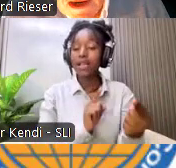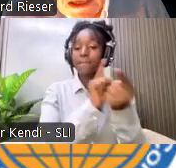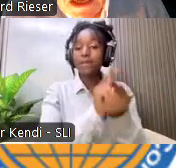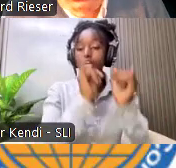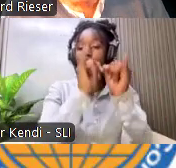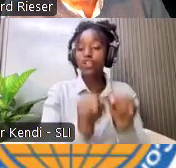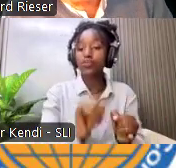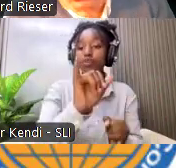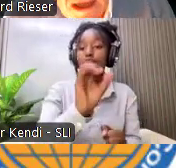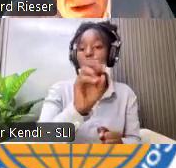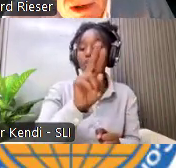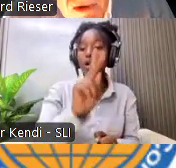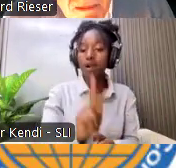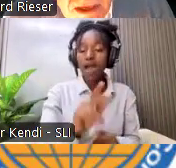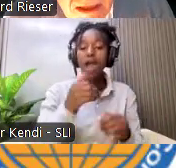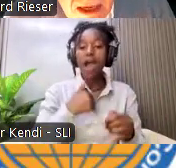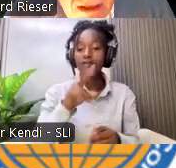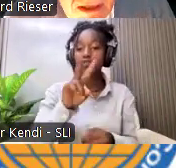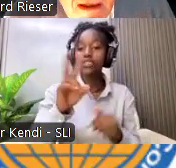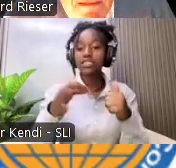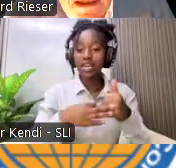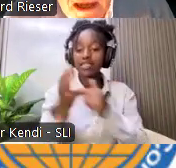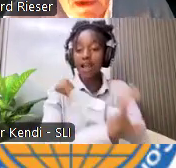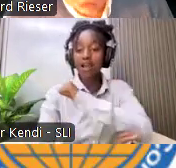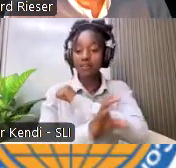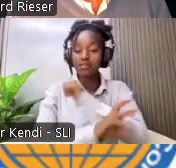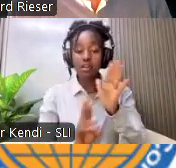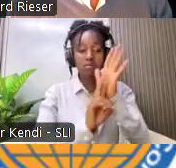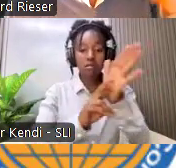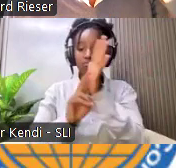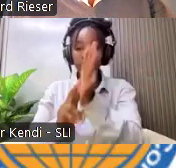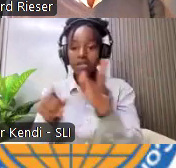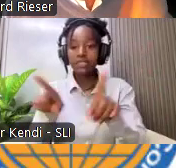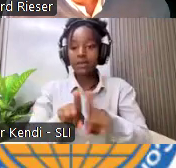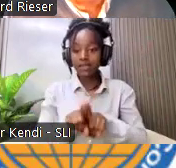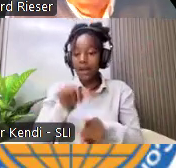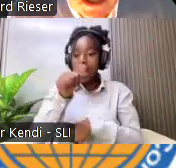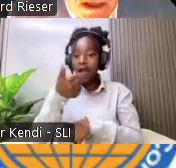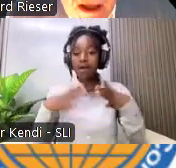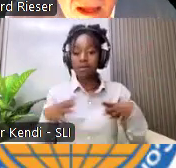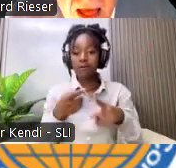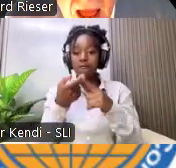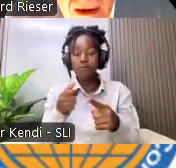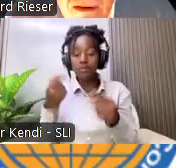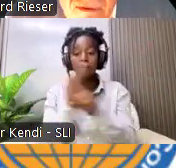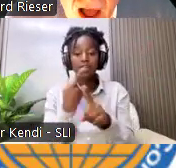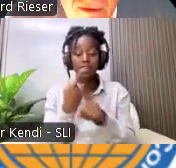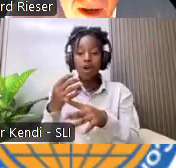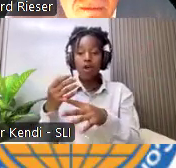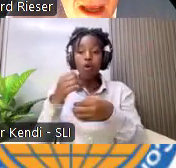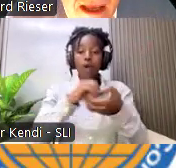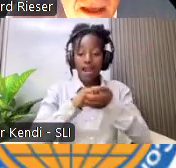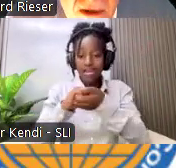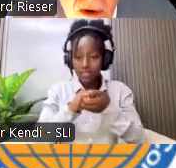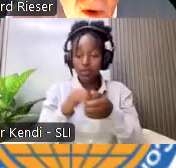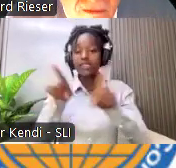had 28 country representatives, plus a number of others from associate organizations, and 5